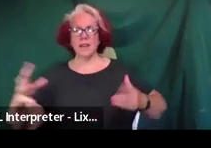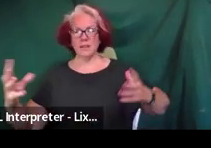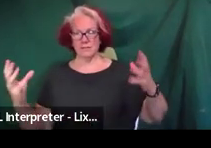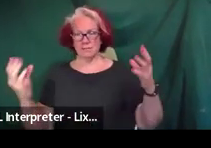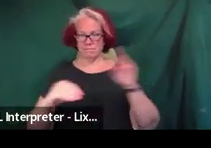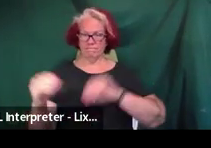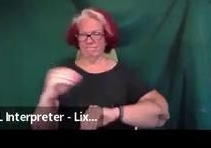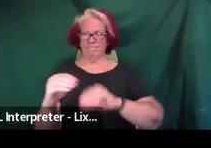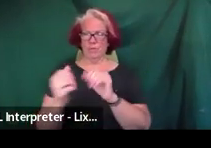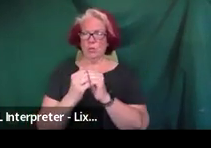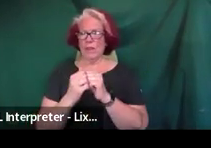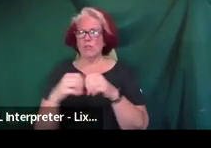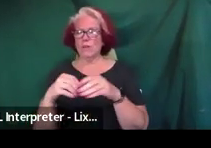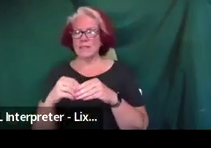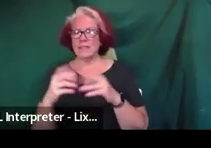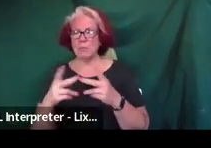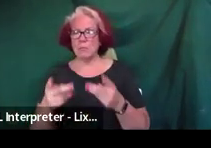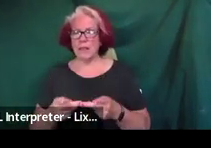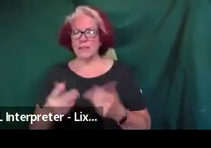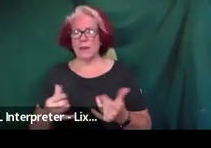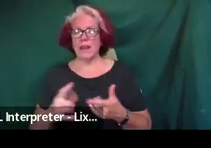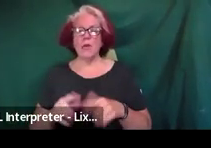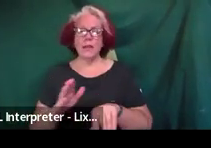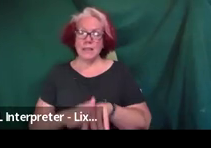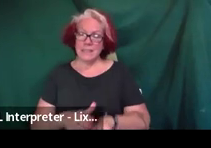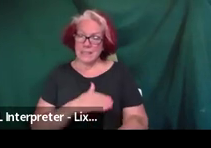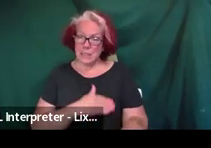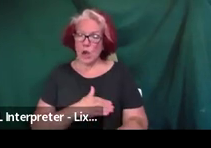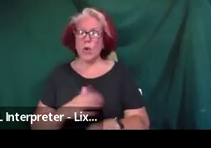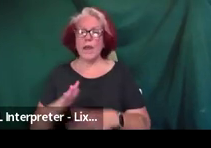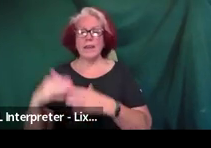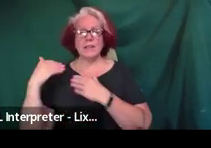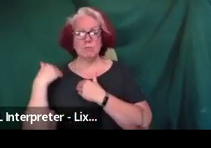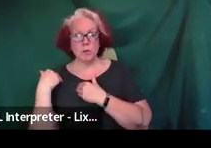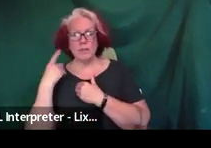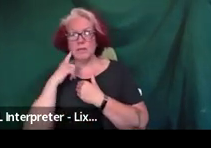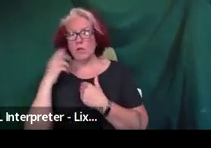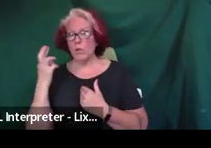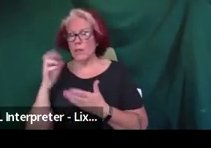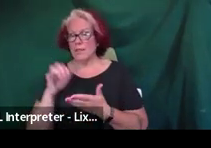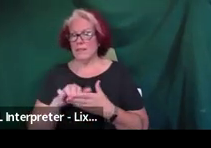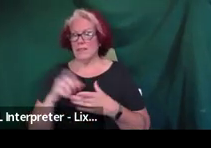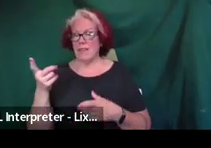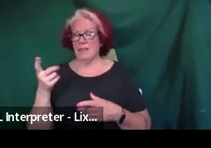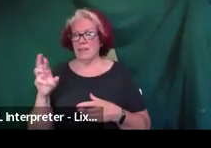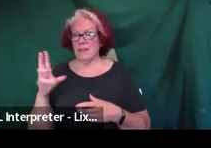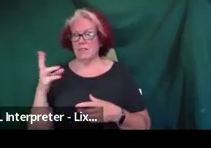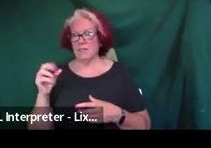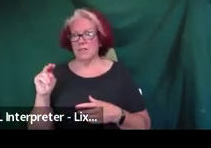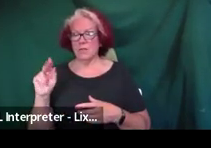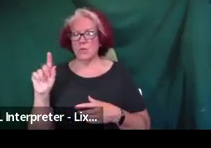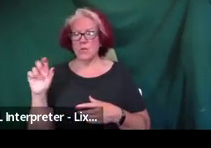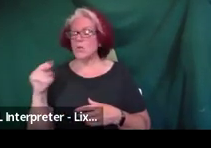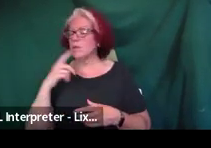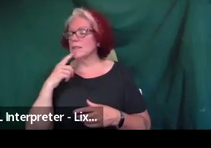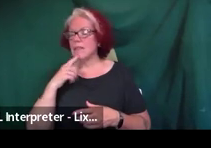that's in place, that's slow and burdensome for the reason Dr. Huntoon is saying, is that we never had a system set up